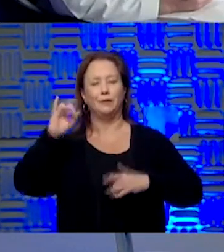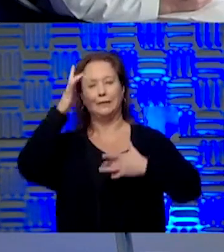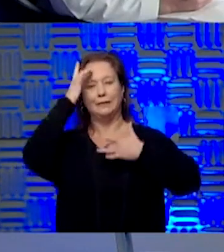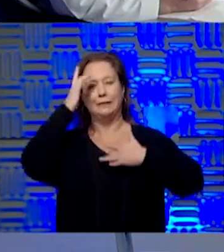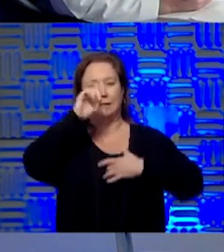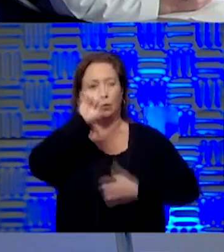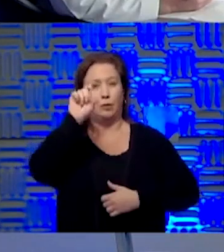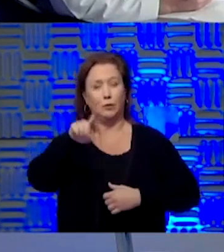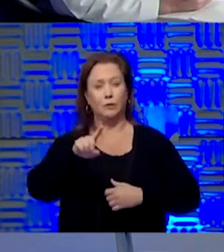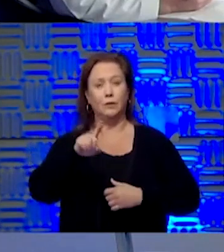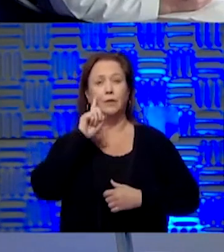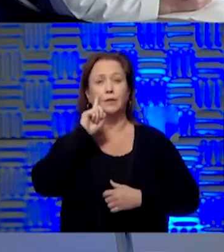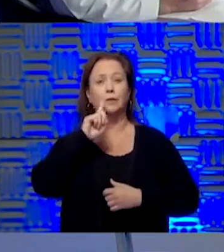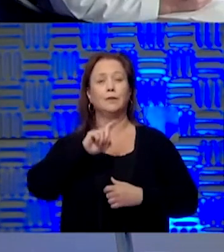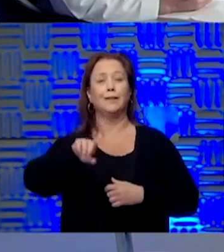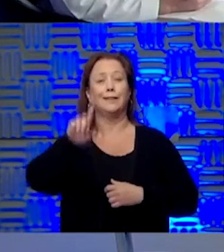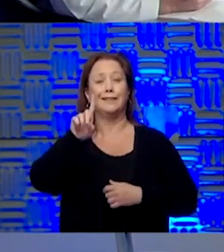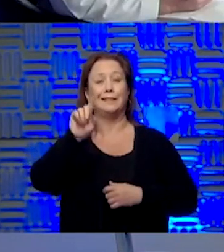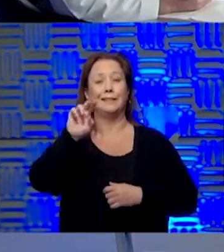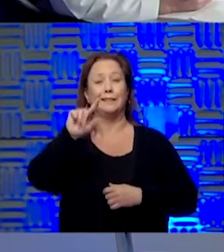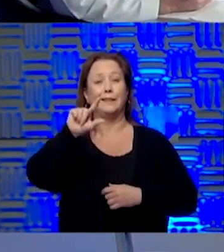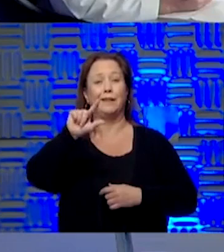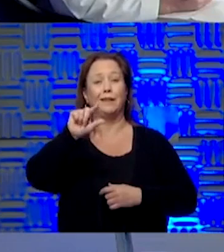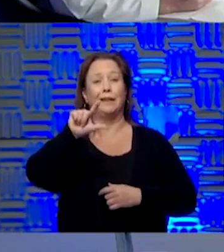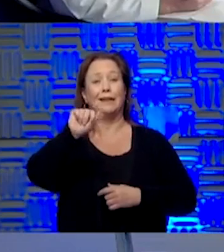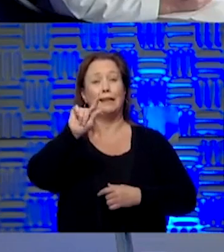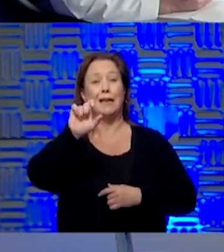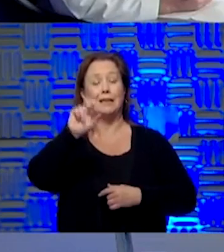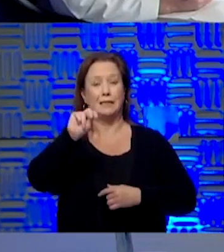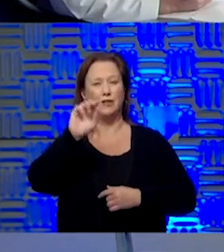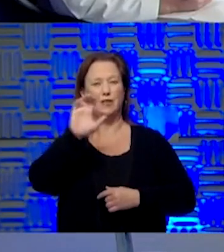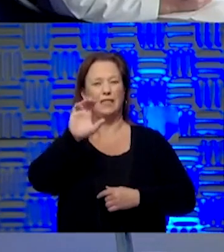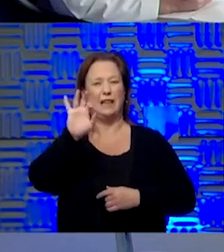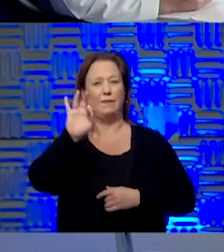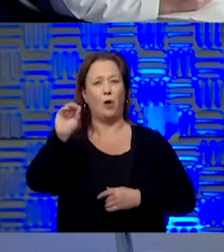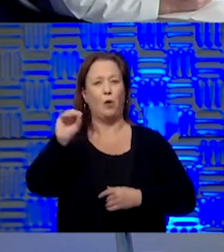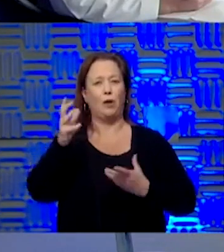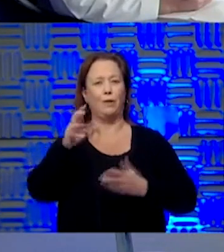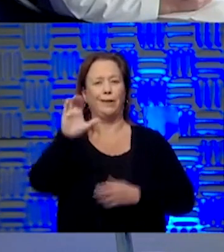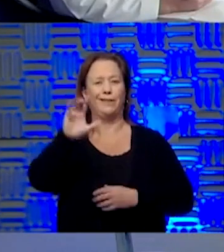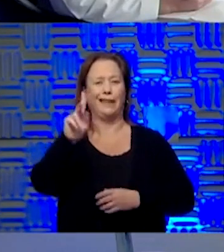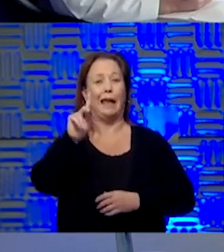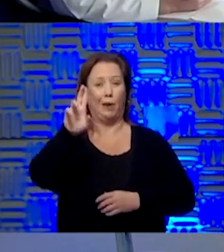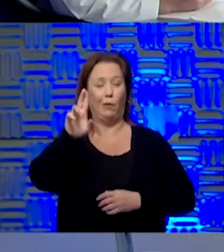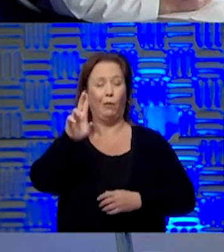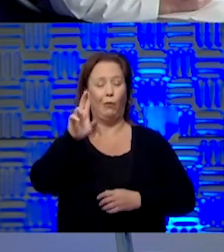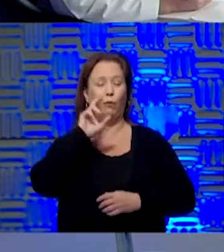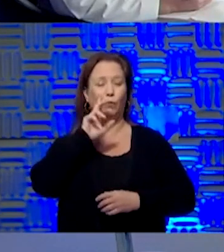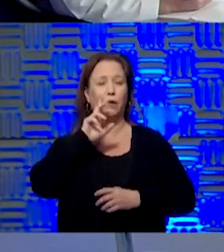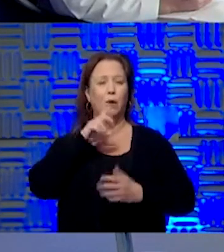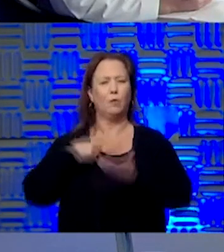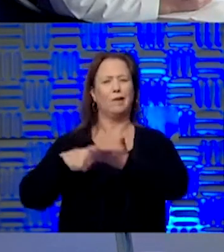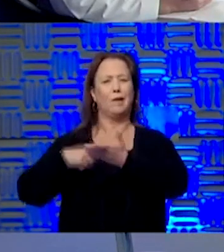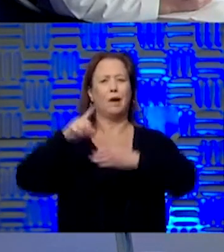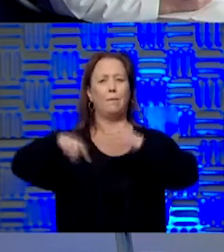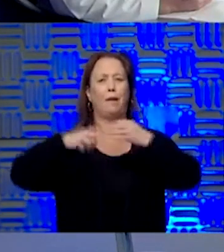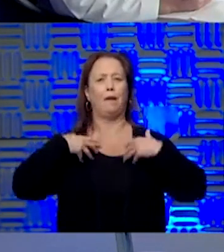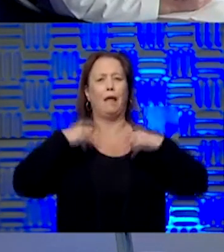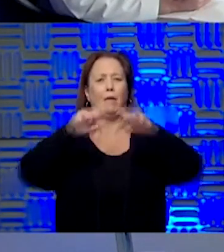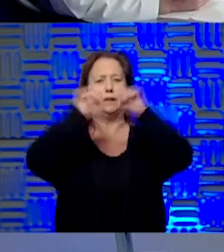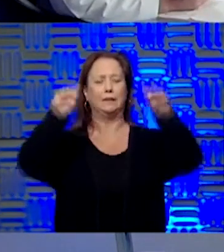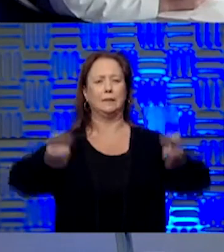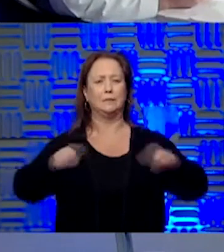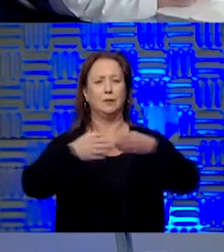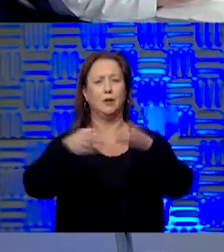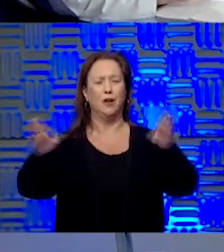Senior Vice President, Chief Financial Officer here in our health system. We're going to talk a little today about what is going on with health systems. There's been